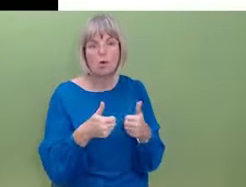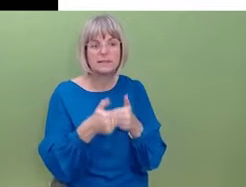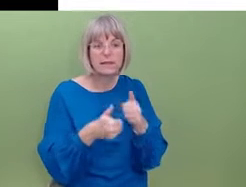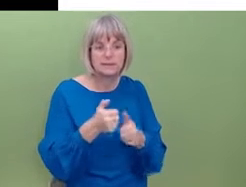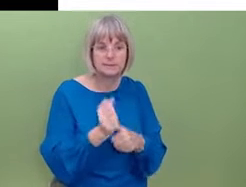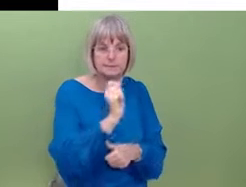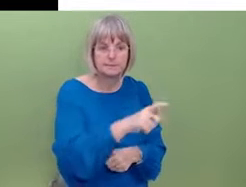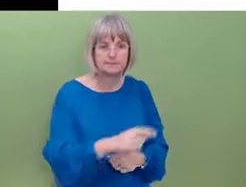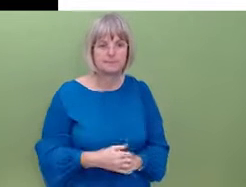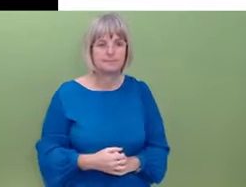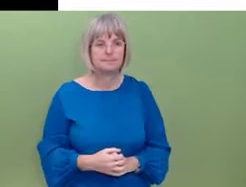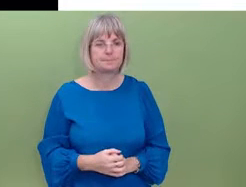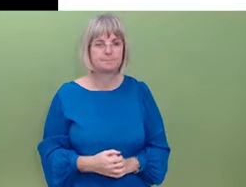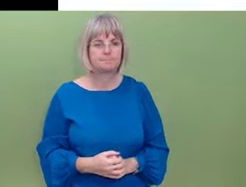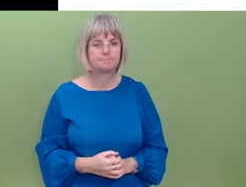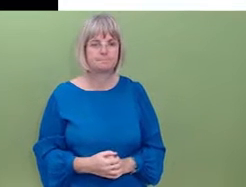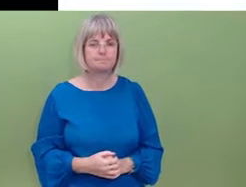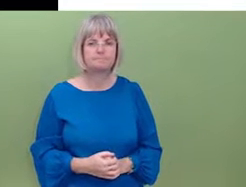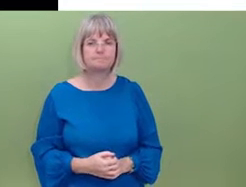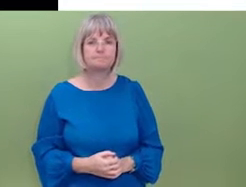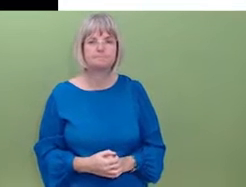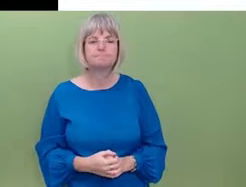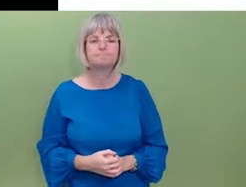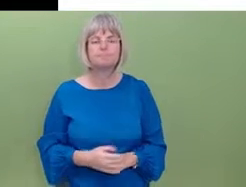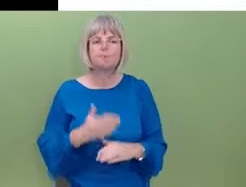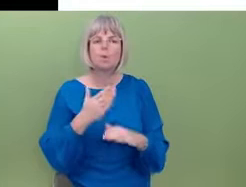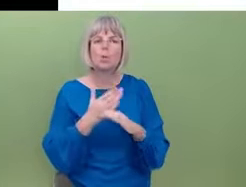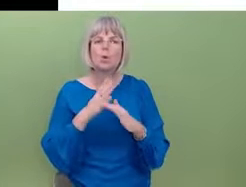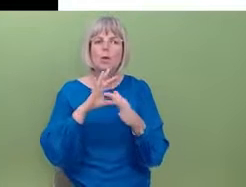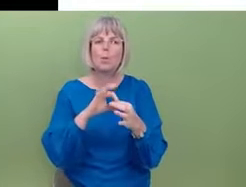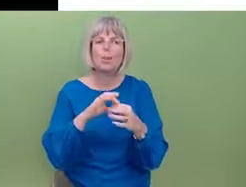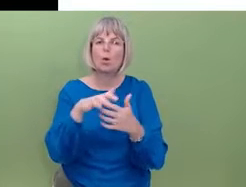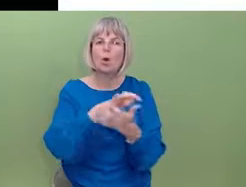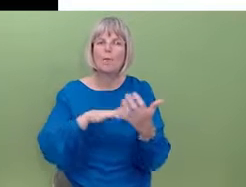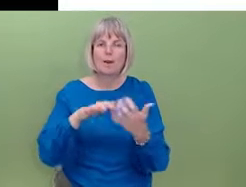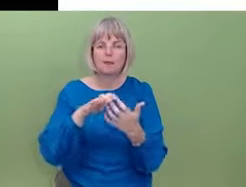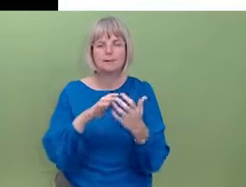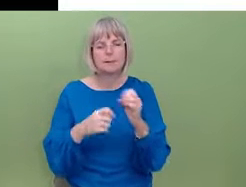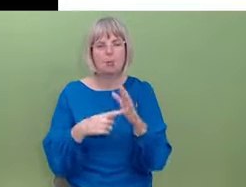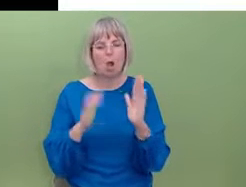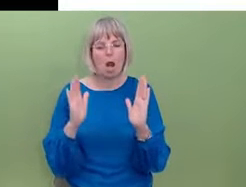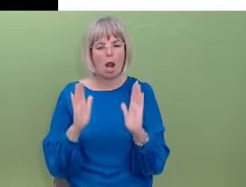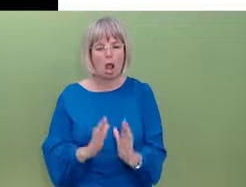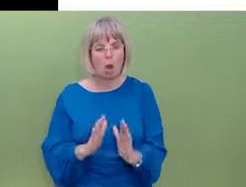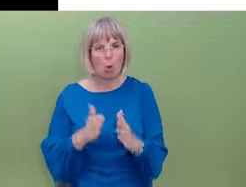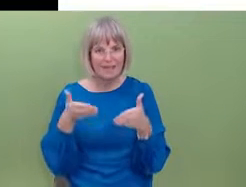Now, when working with complexity, it's important that low intensity CBT practitioner manages risk